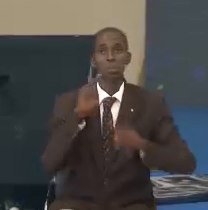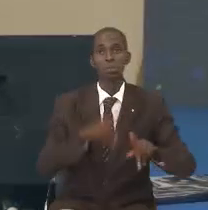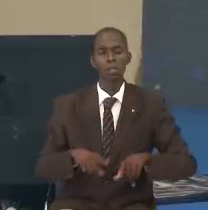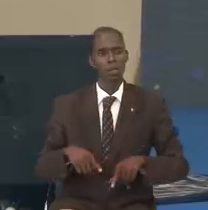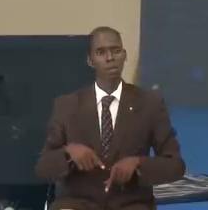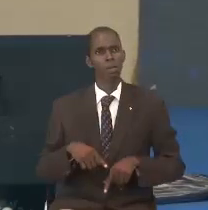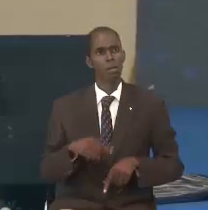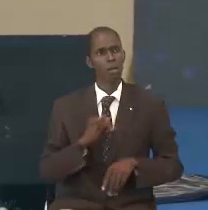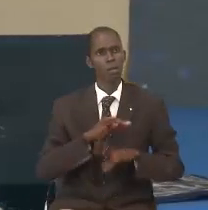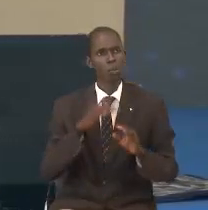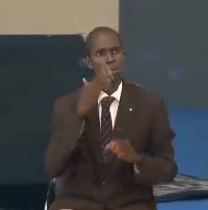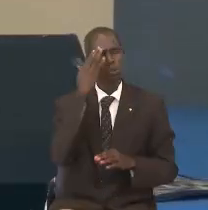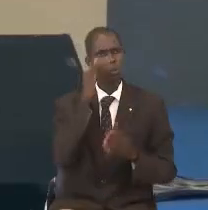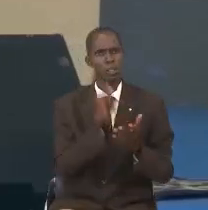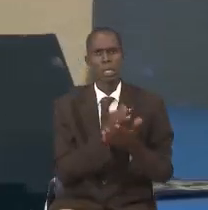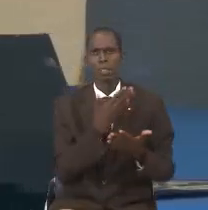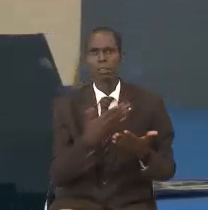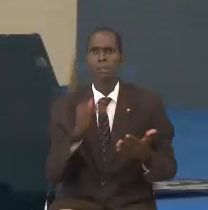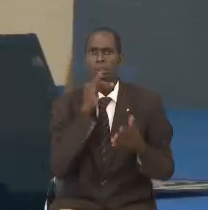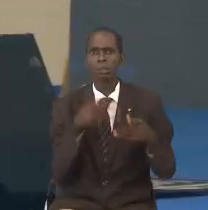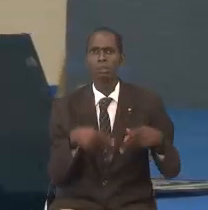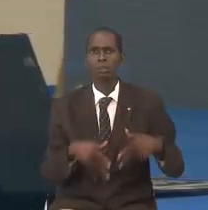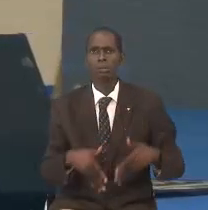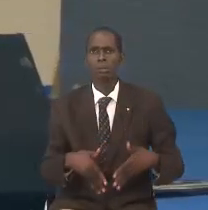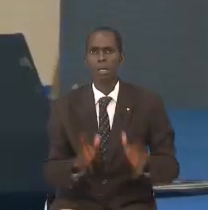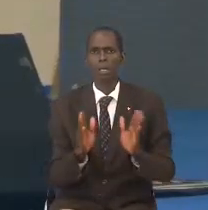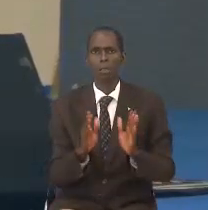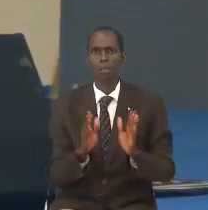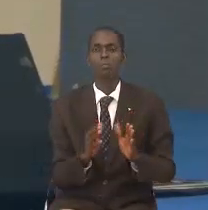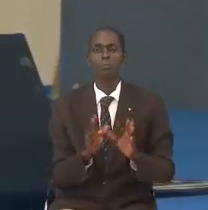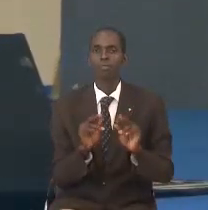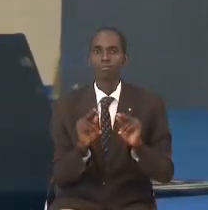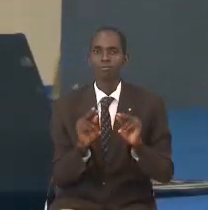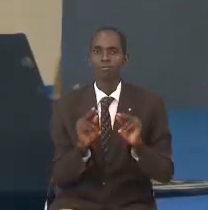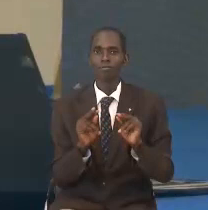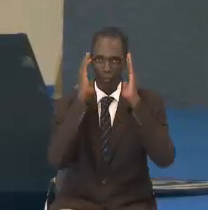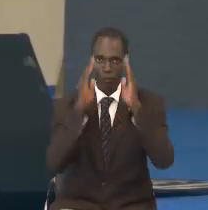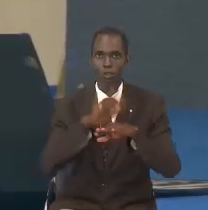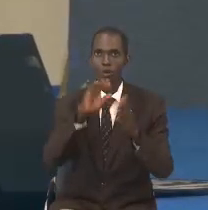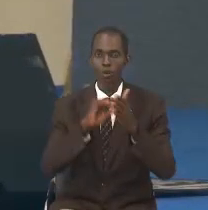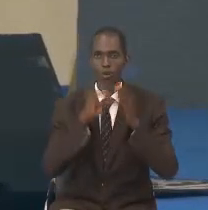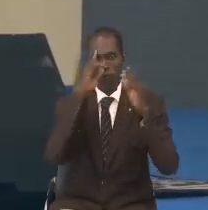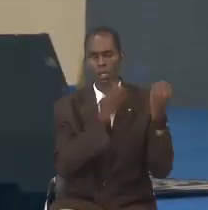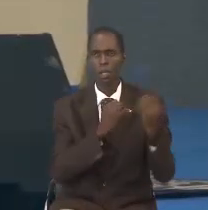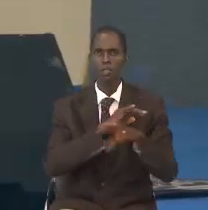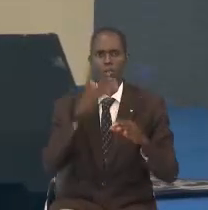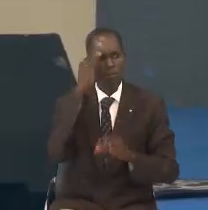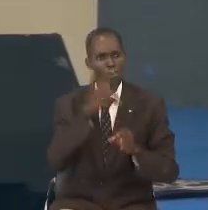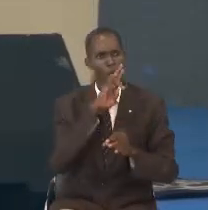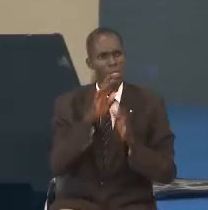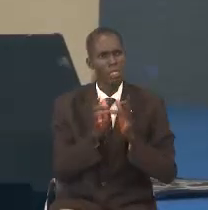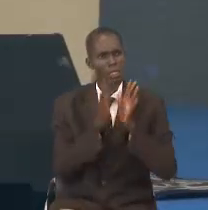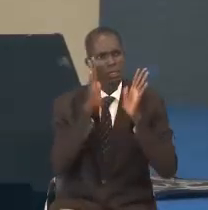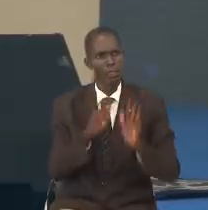didn't know that is permitted. Keep your conviction. I didn't know that, you know, if you're a Christian lady, you